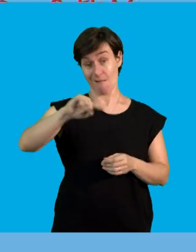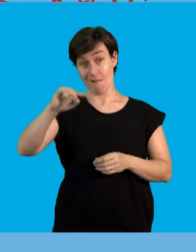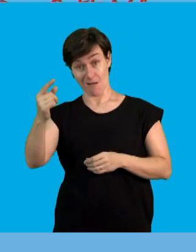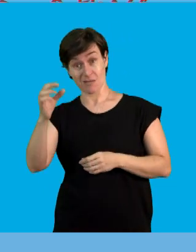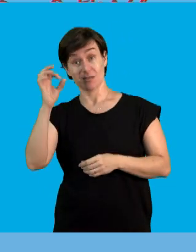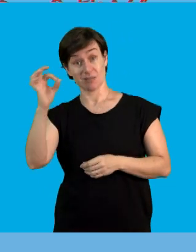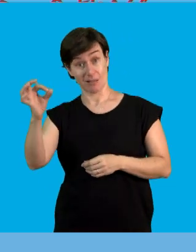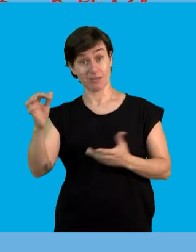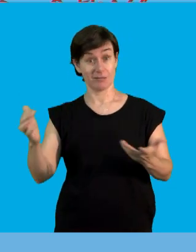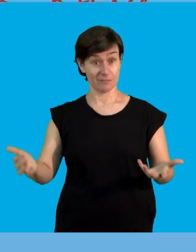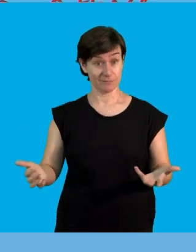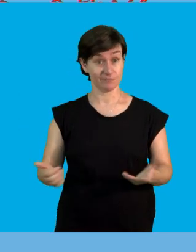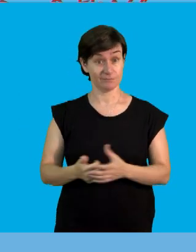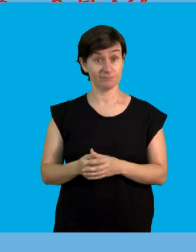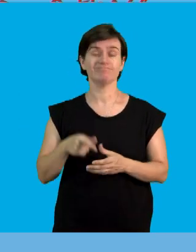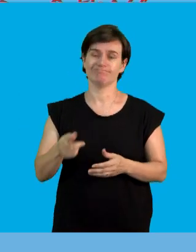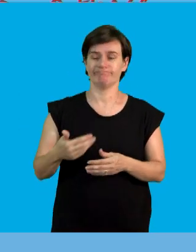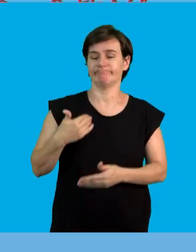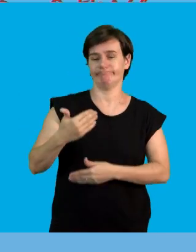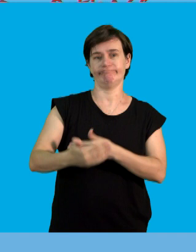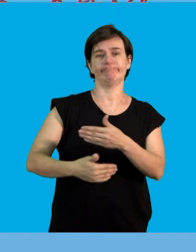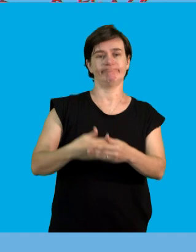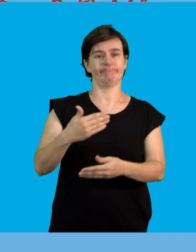the others